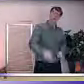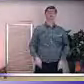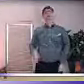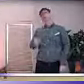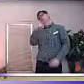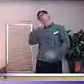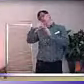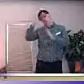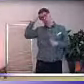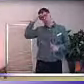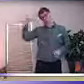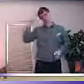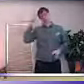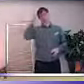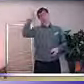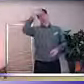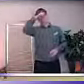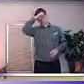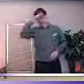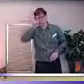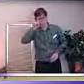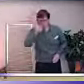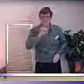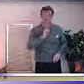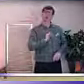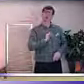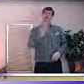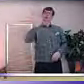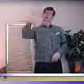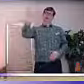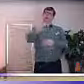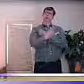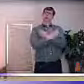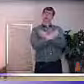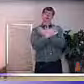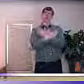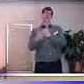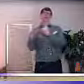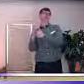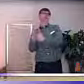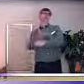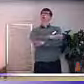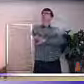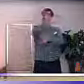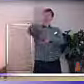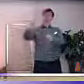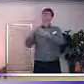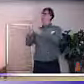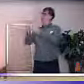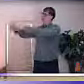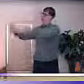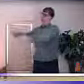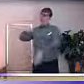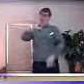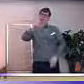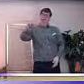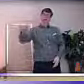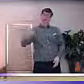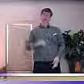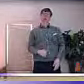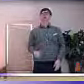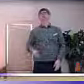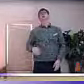know and recognize that love is always present, that love is